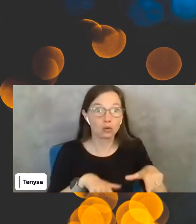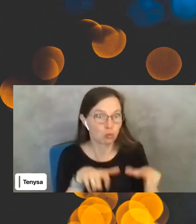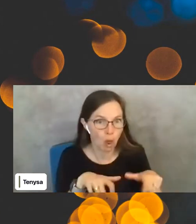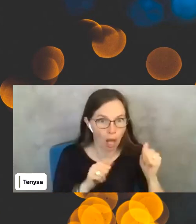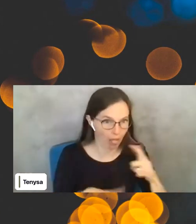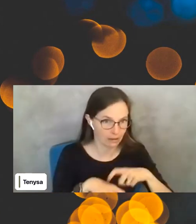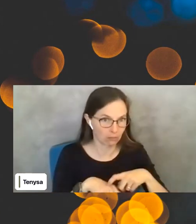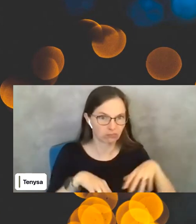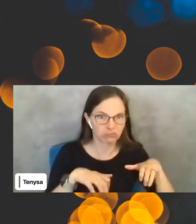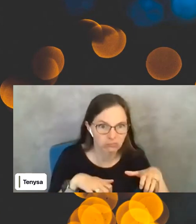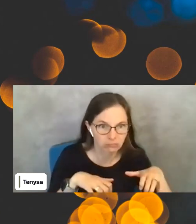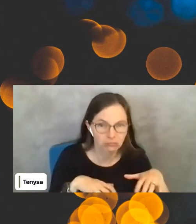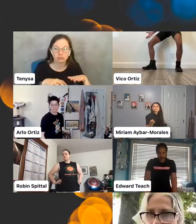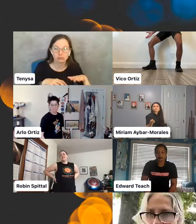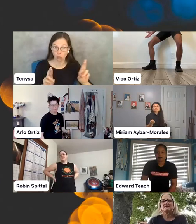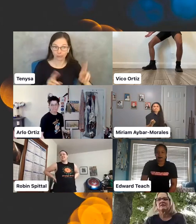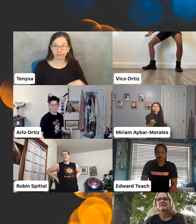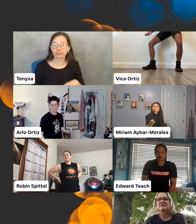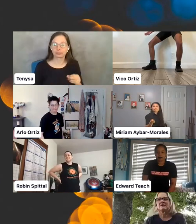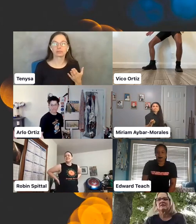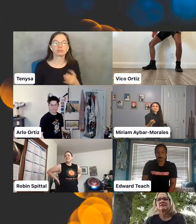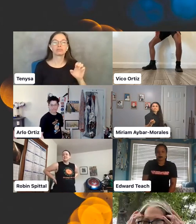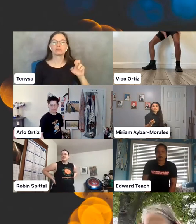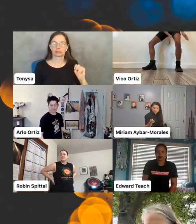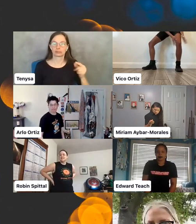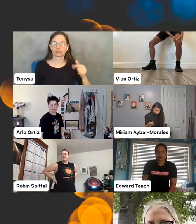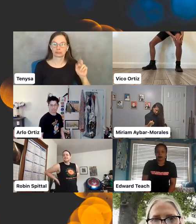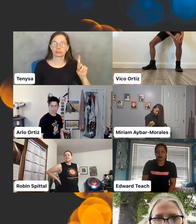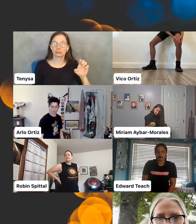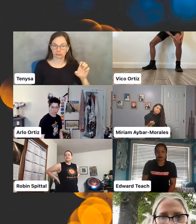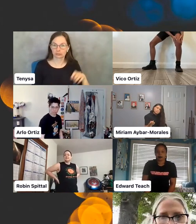ready. So this is the on guard, literally